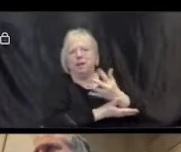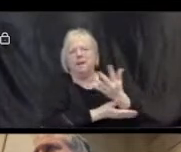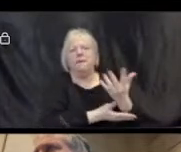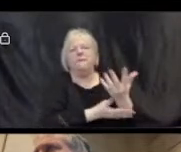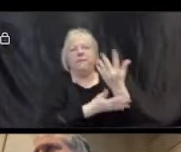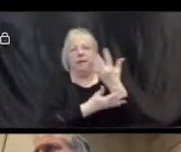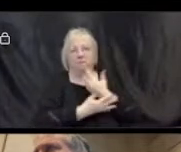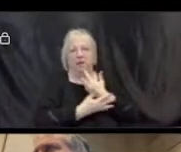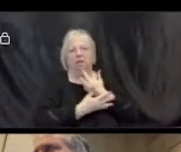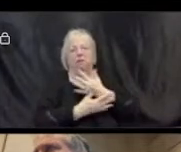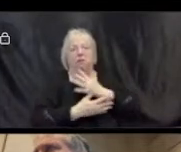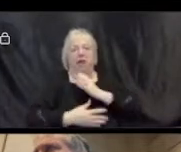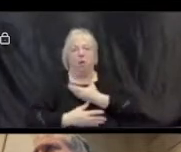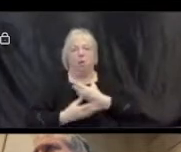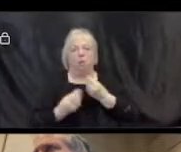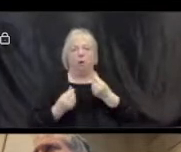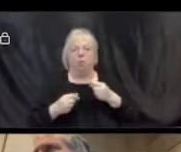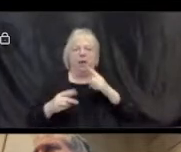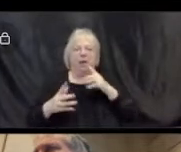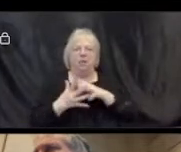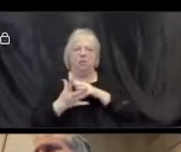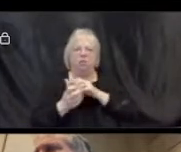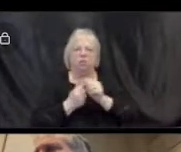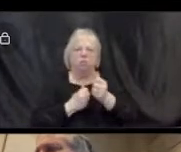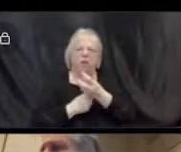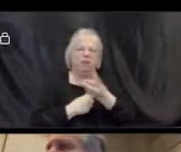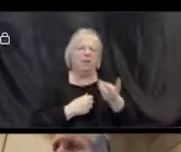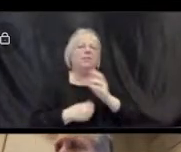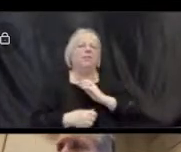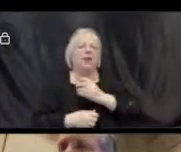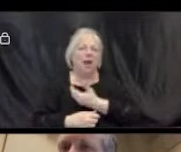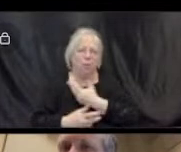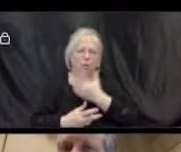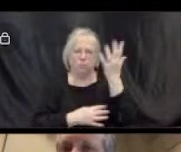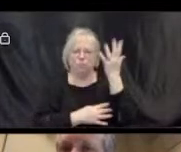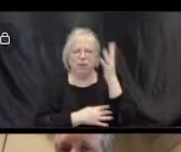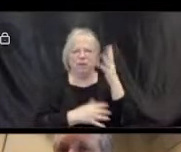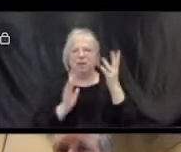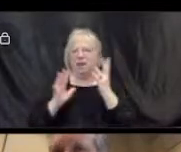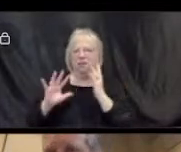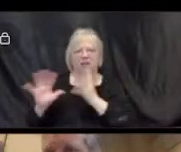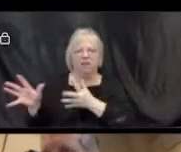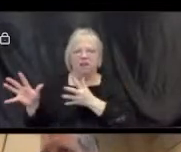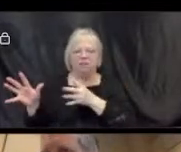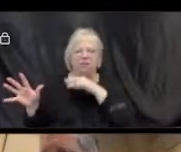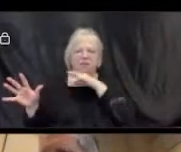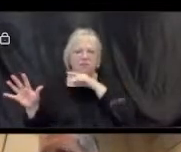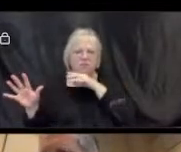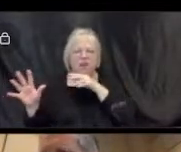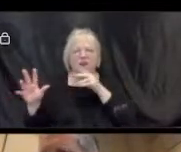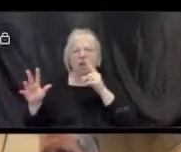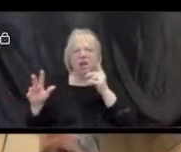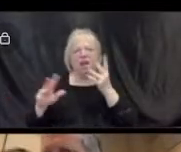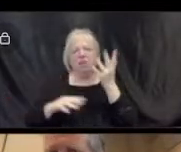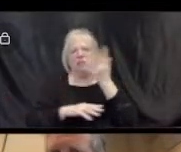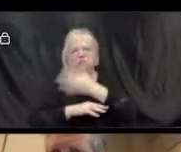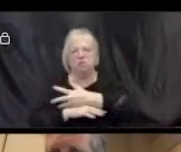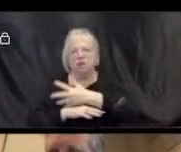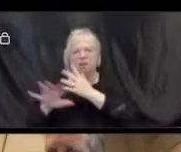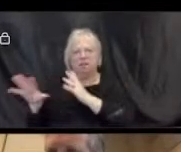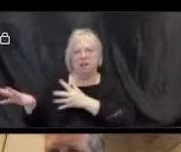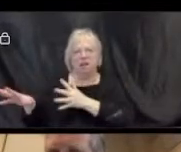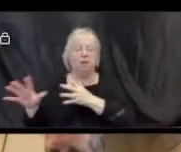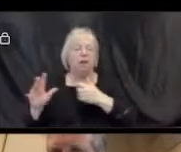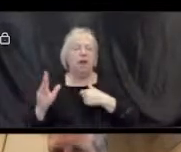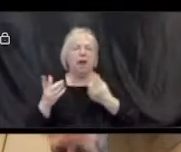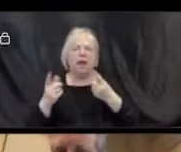on our property and destroyed several of our trees, and they just left the debris and the trees. I happened to see